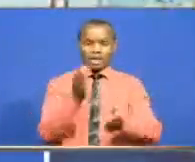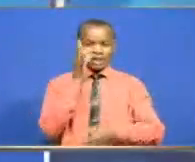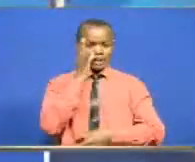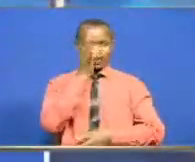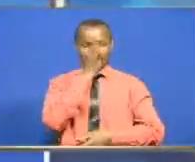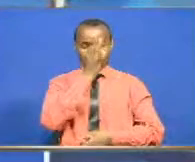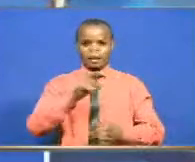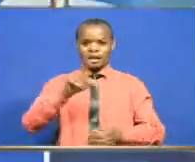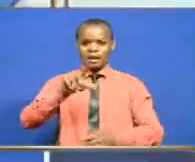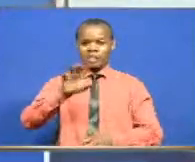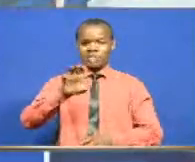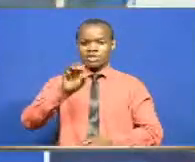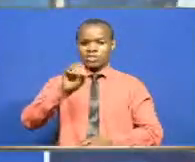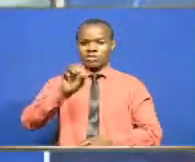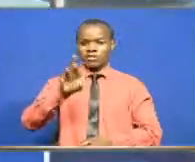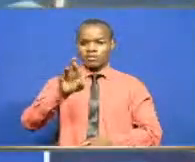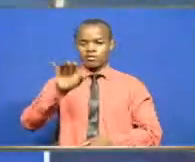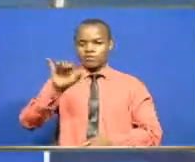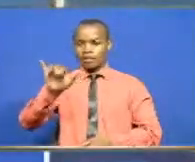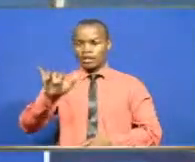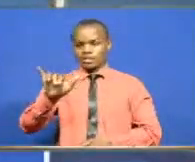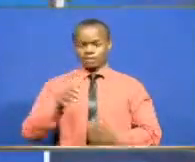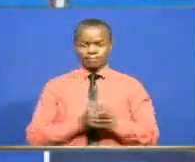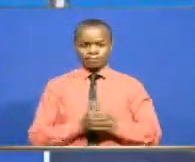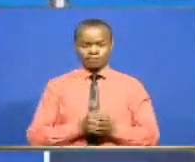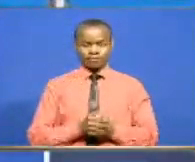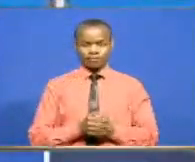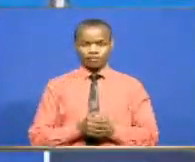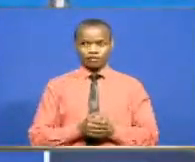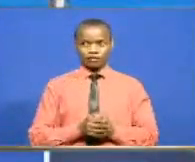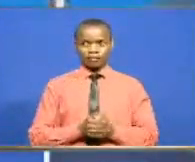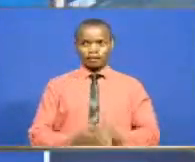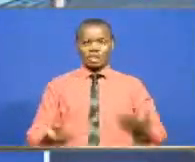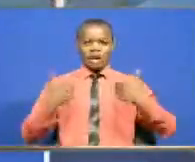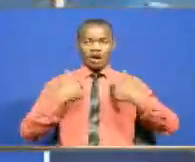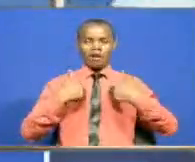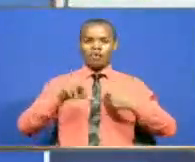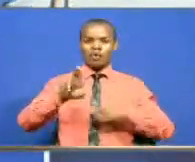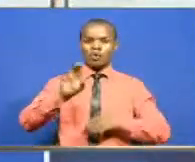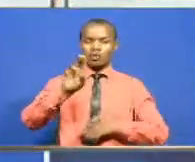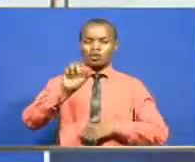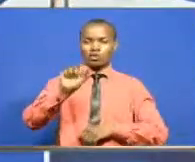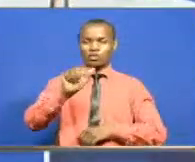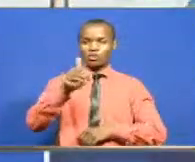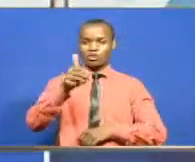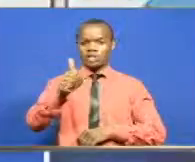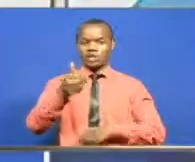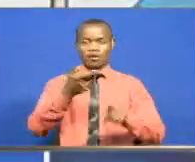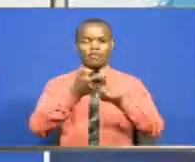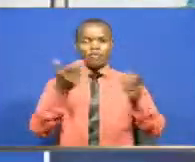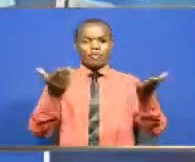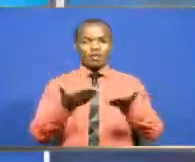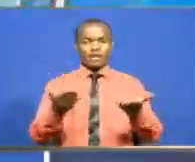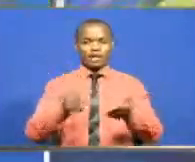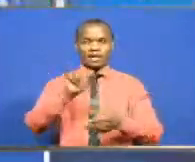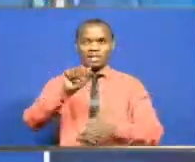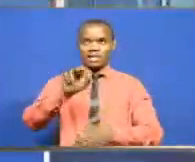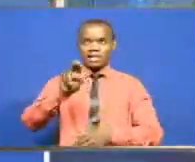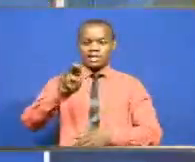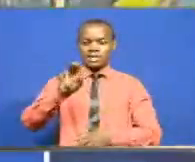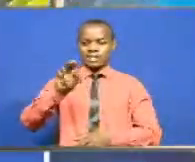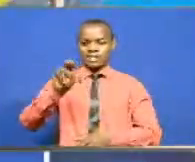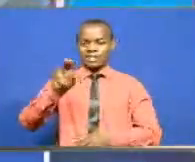Geoffrey watching from Moyes Bridge, and also Usa Baba Usu. Watching live from Sensi,